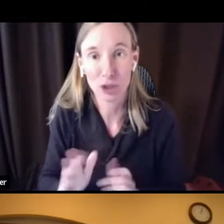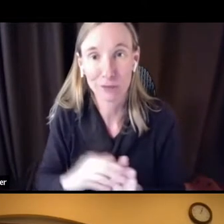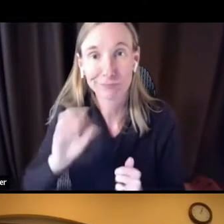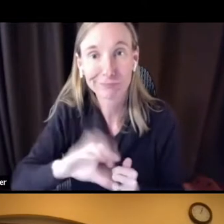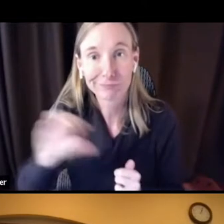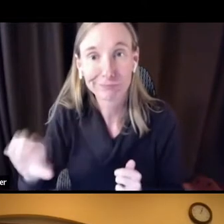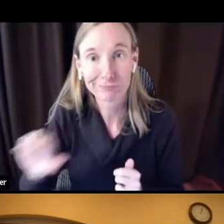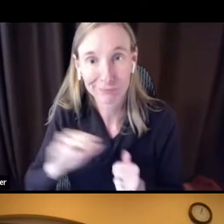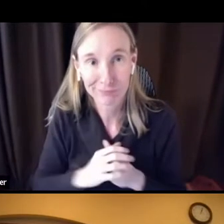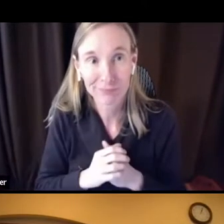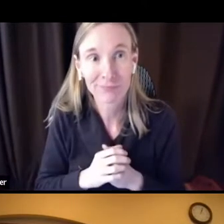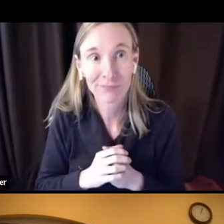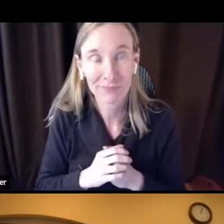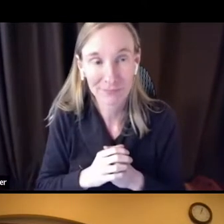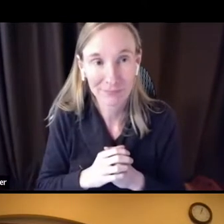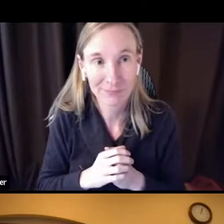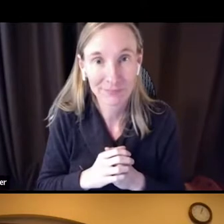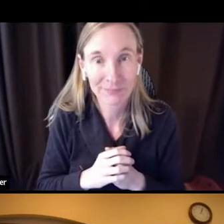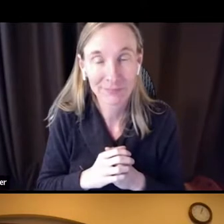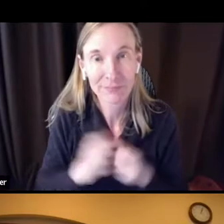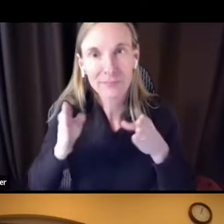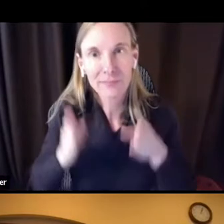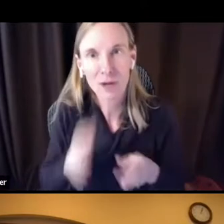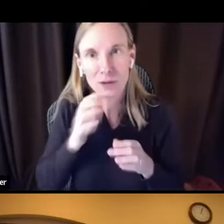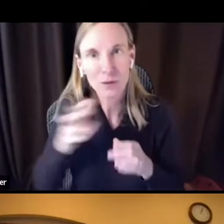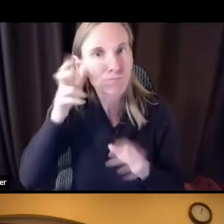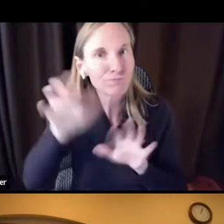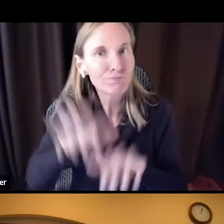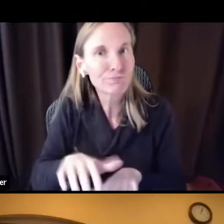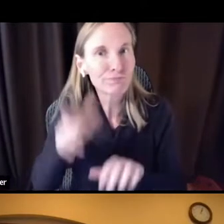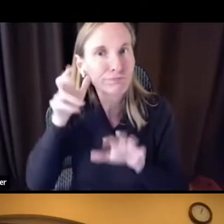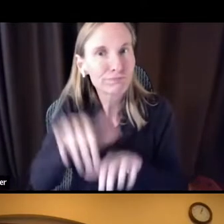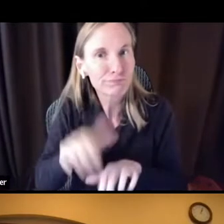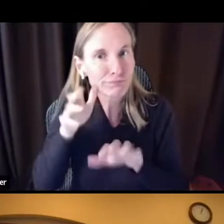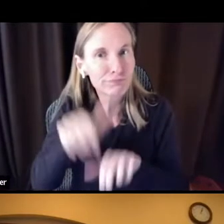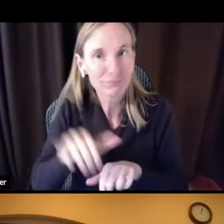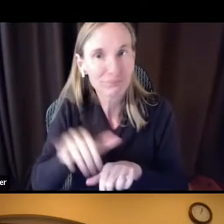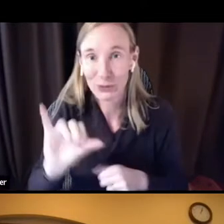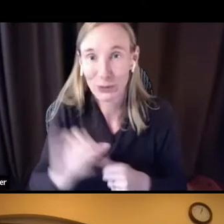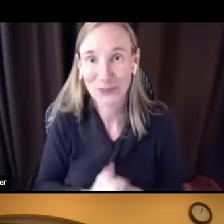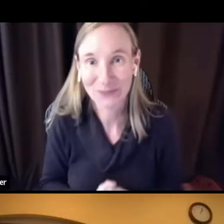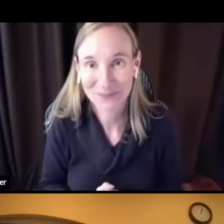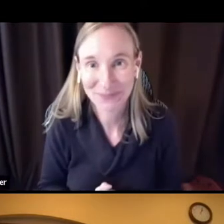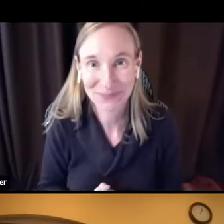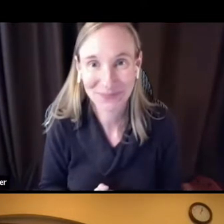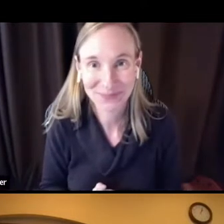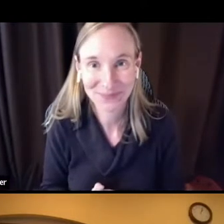live transcriptionist, a person who is doing live transcription as well.